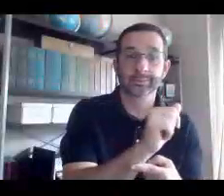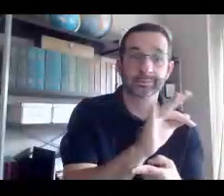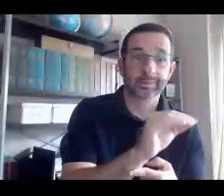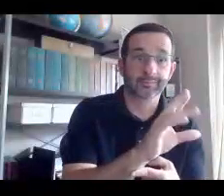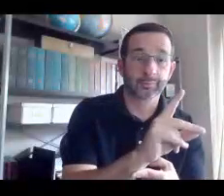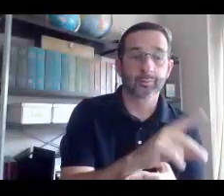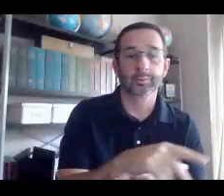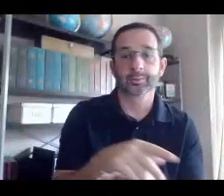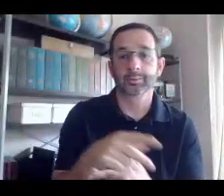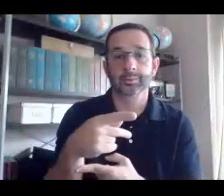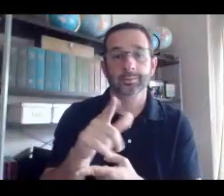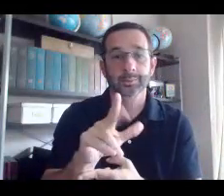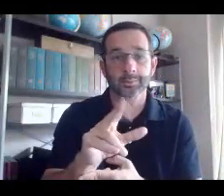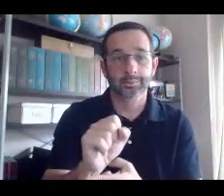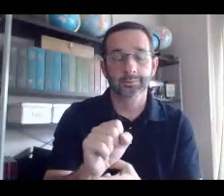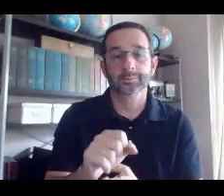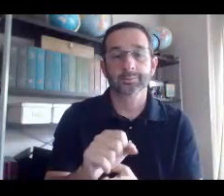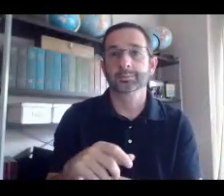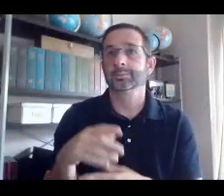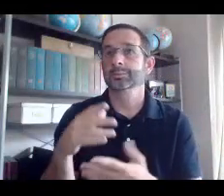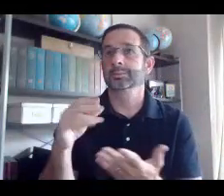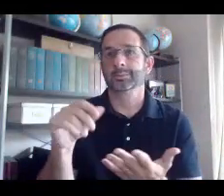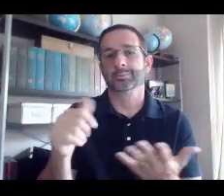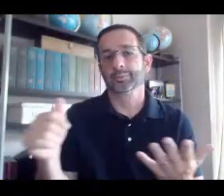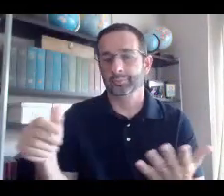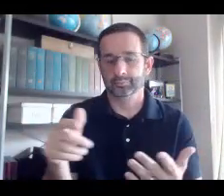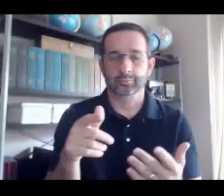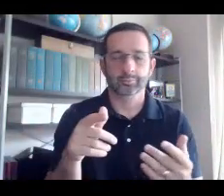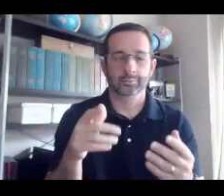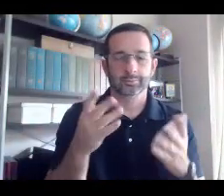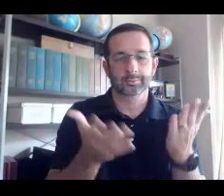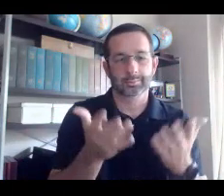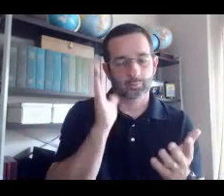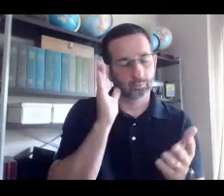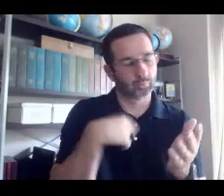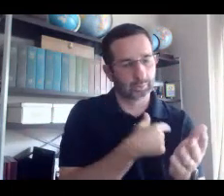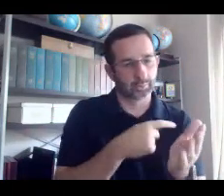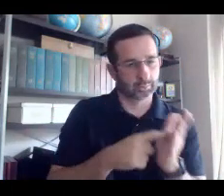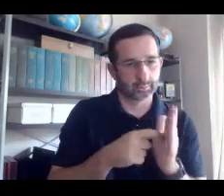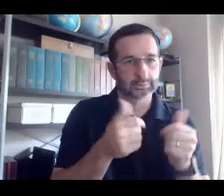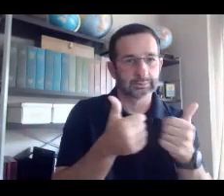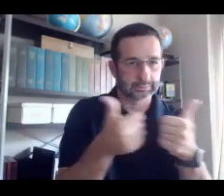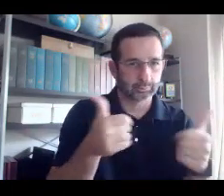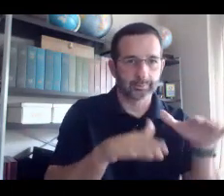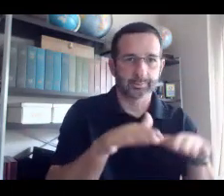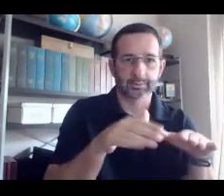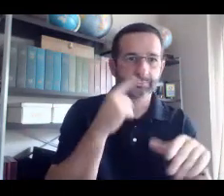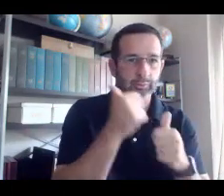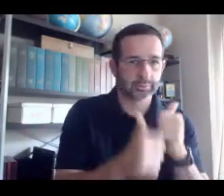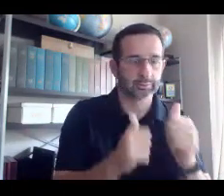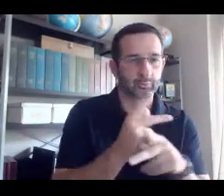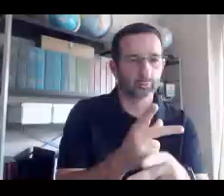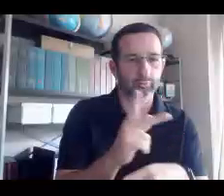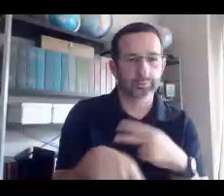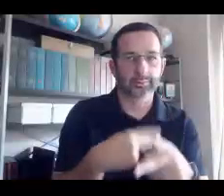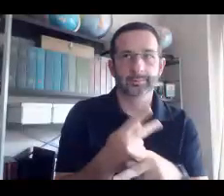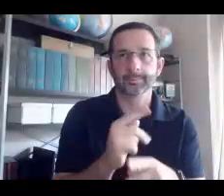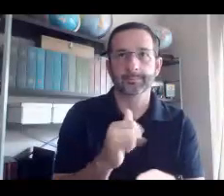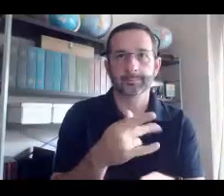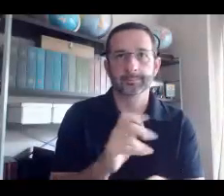of loans, for example, Stafford as well as a PLUS loan, or even others, we do